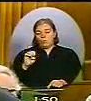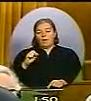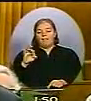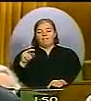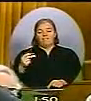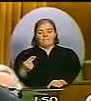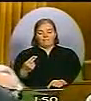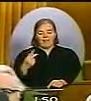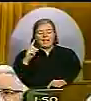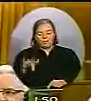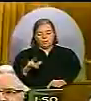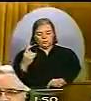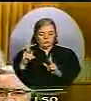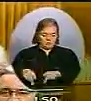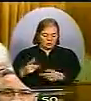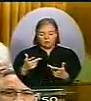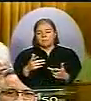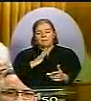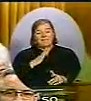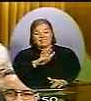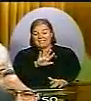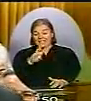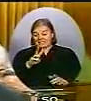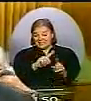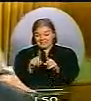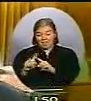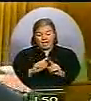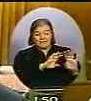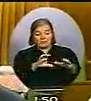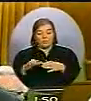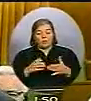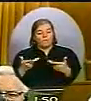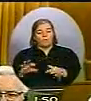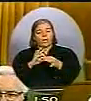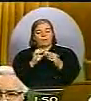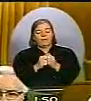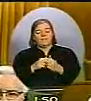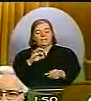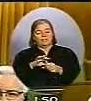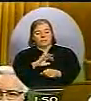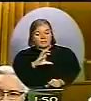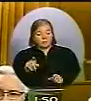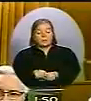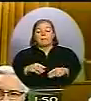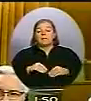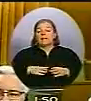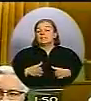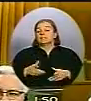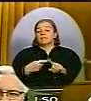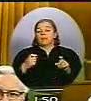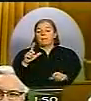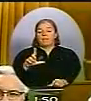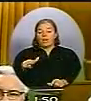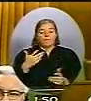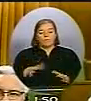to answer to Elections Canada. Speaking of which, there's the Labrador minister who's refused to come clean about his breaking of elections laws, refused